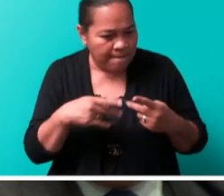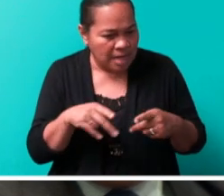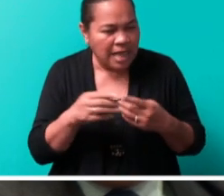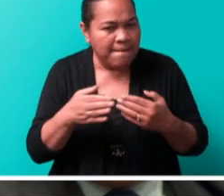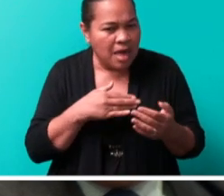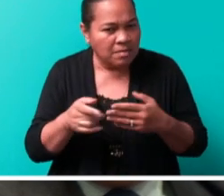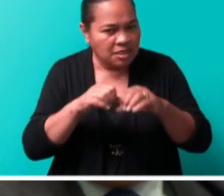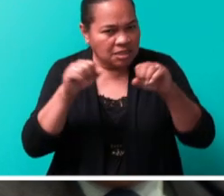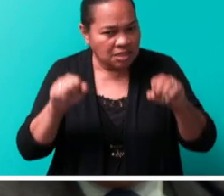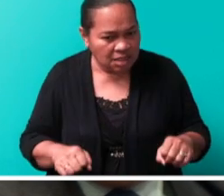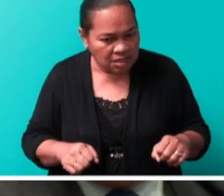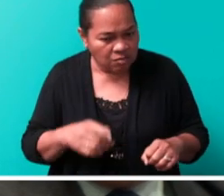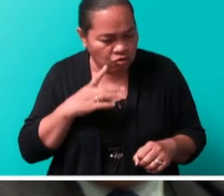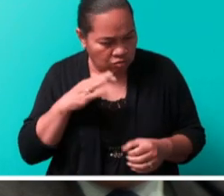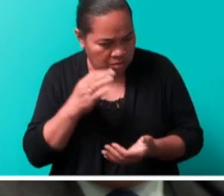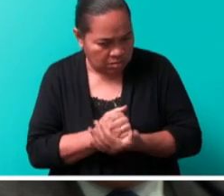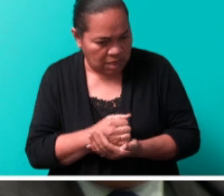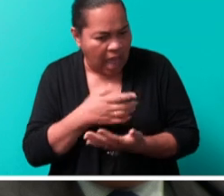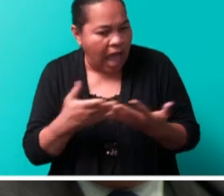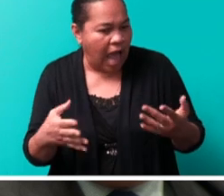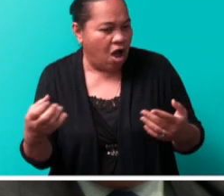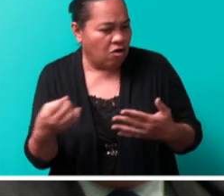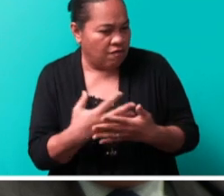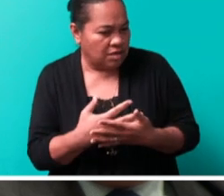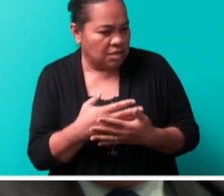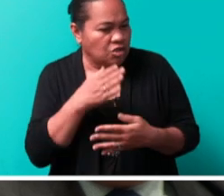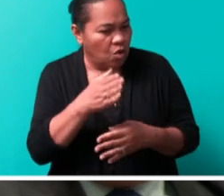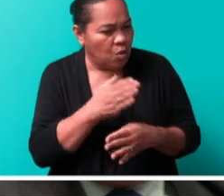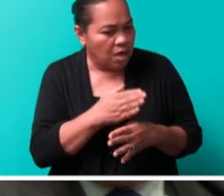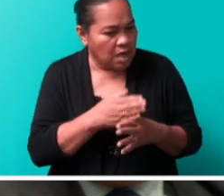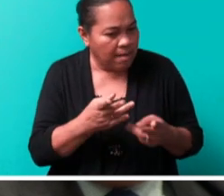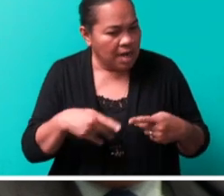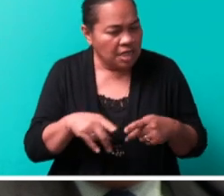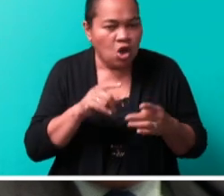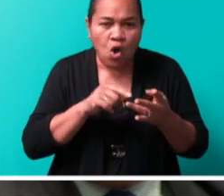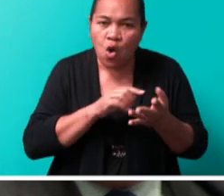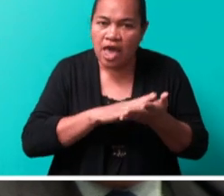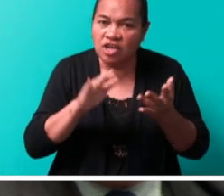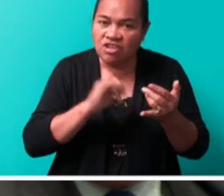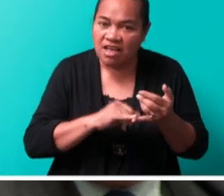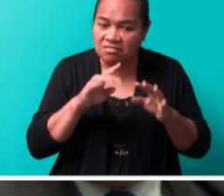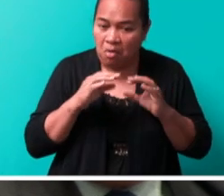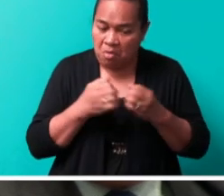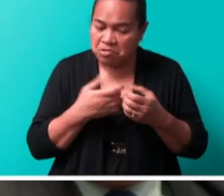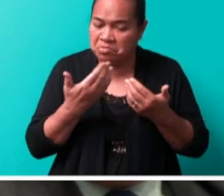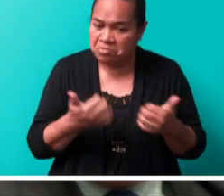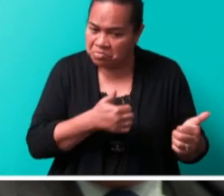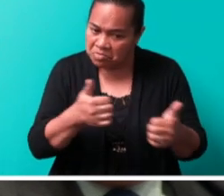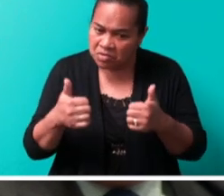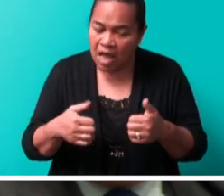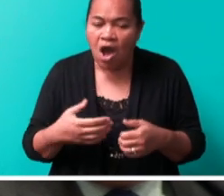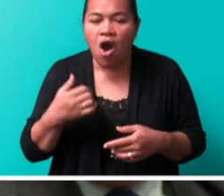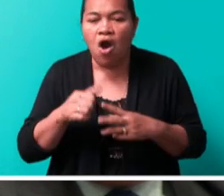to ascertain the functions and effectiveness of workplace OHS committees. We have also conducted around